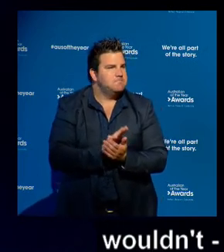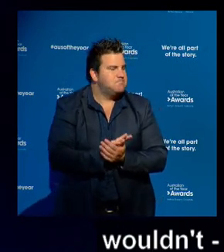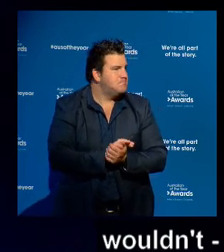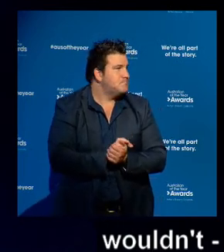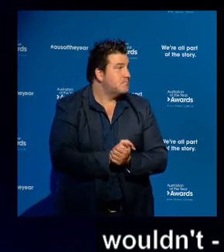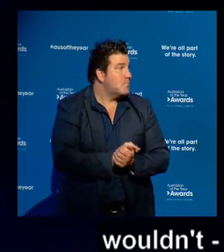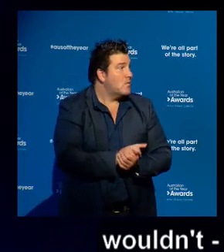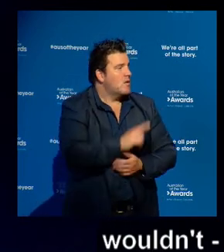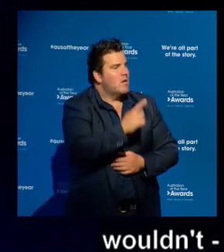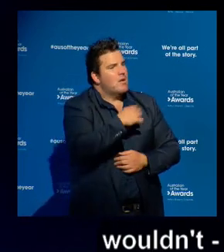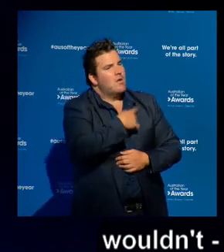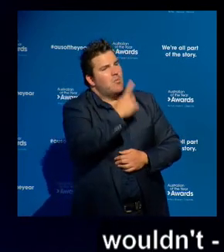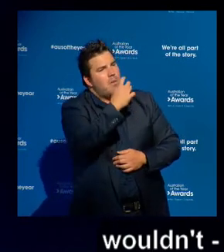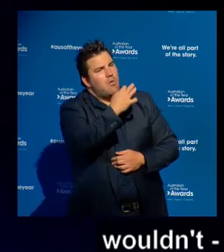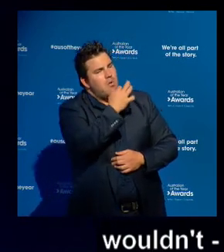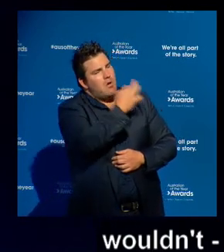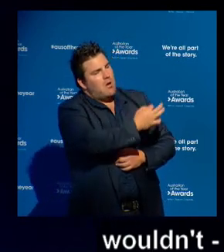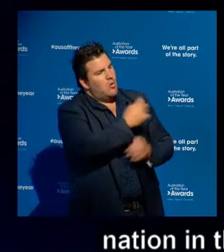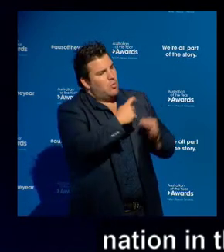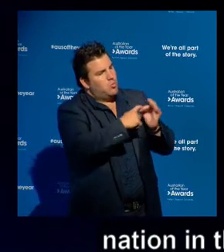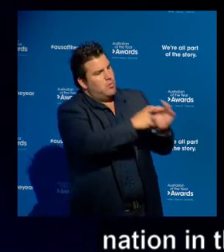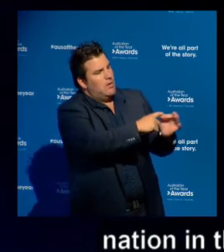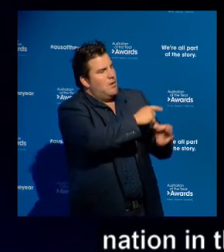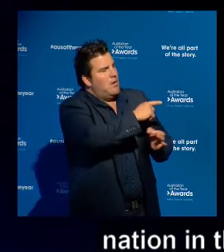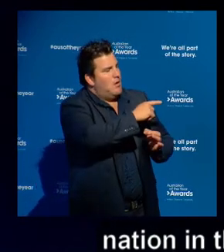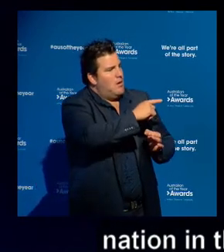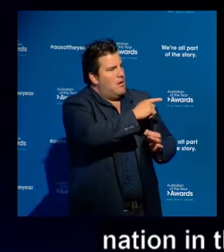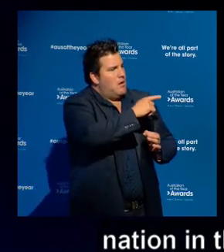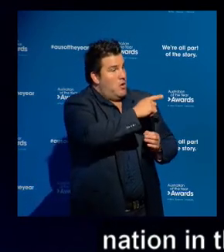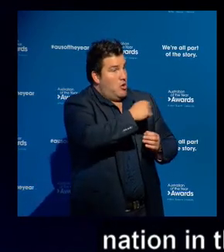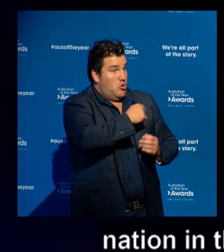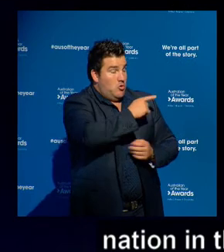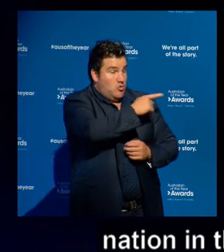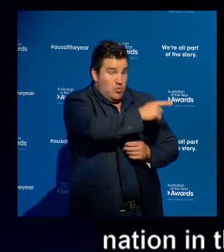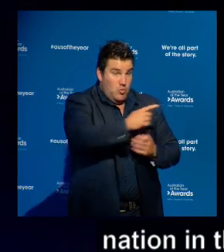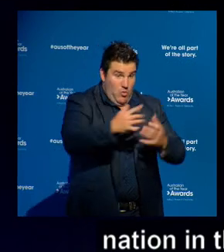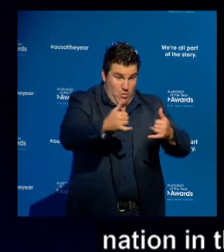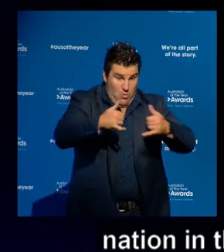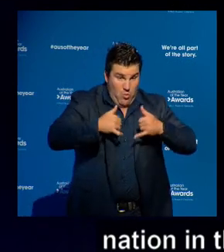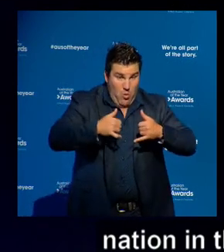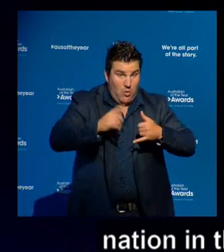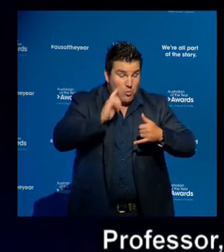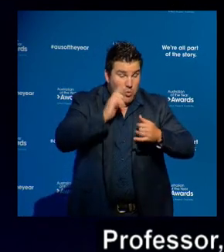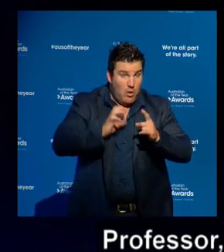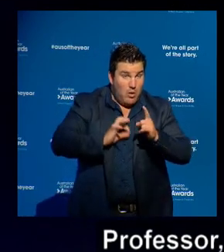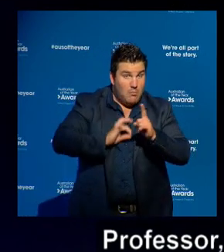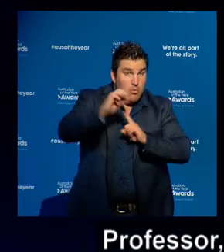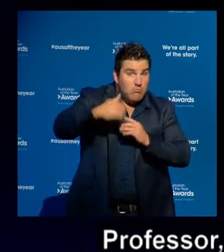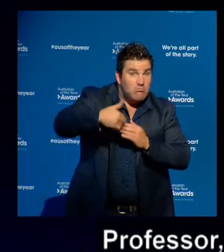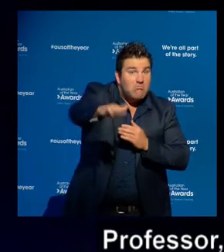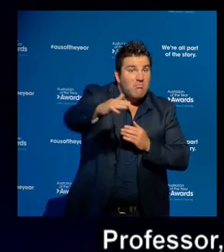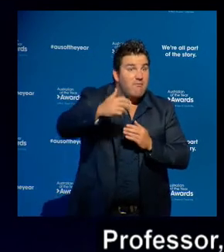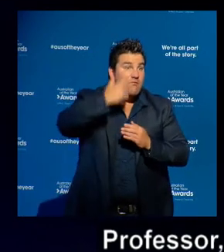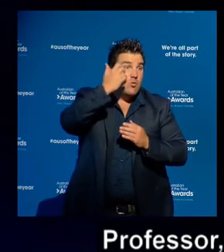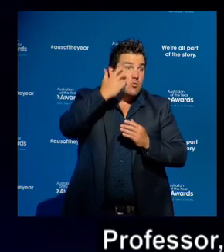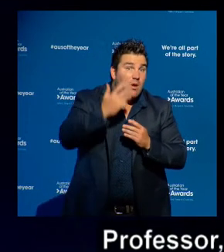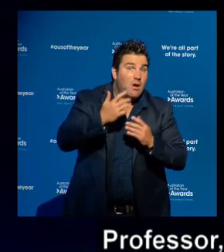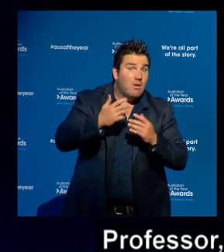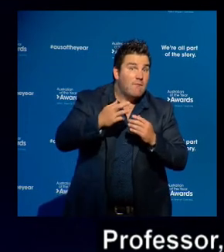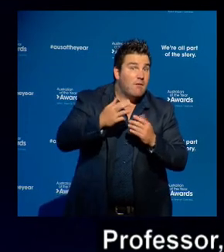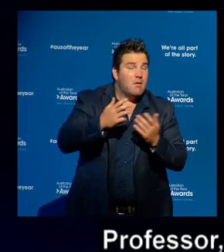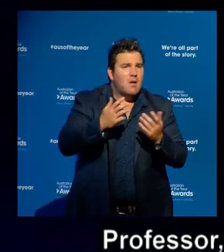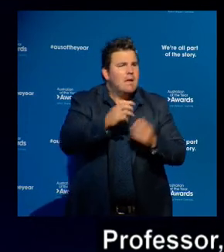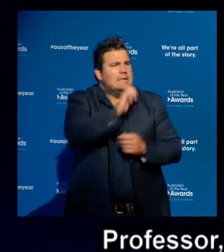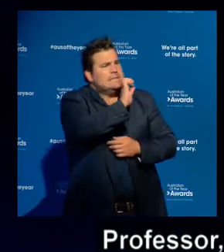And Professor, do you see this award as making any difference to the work that you do? I think so. I think it is, as I said,